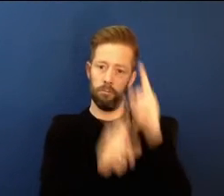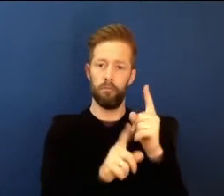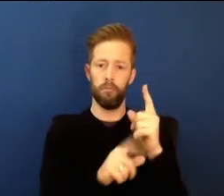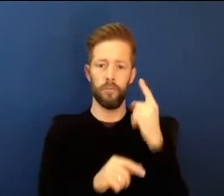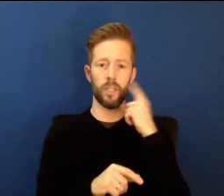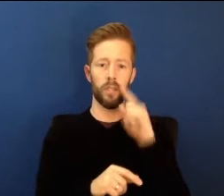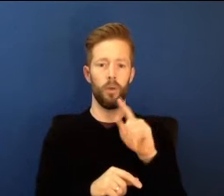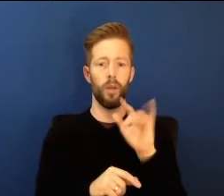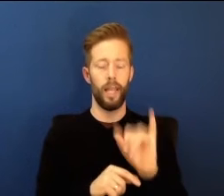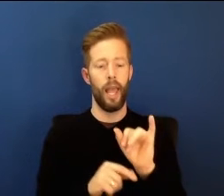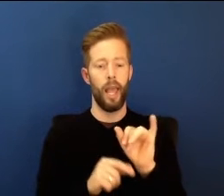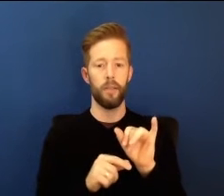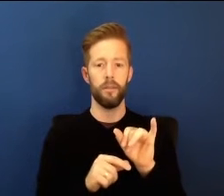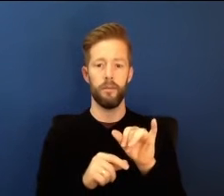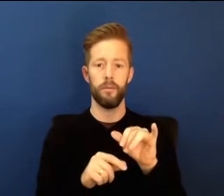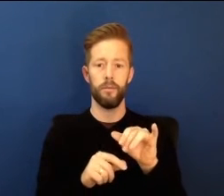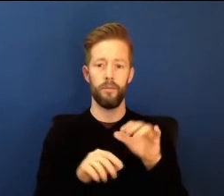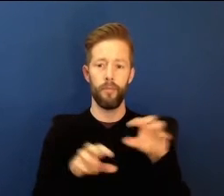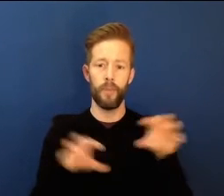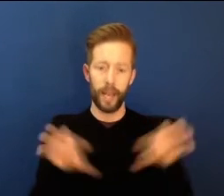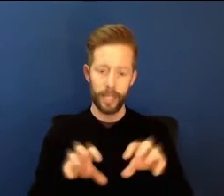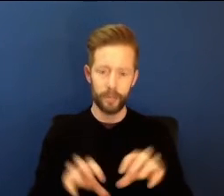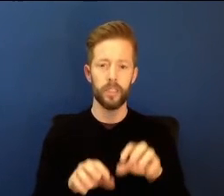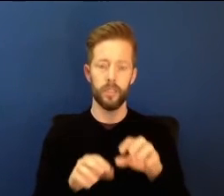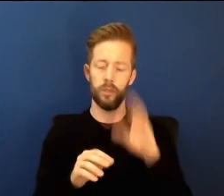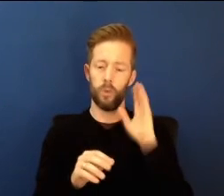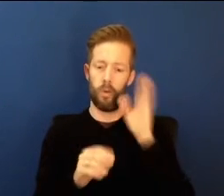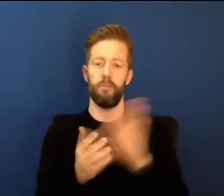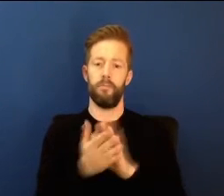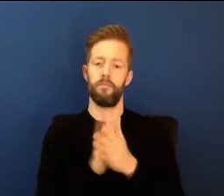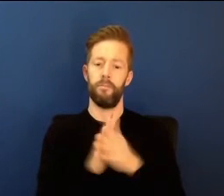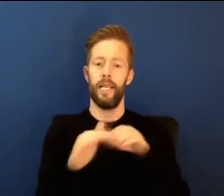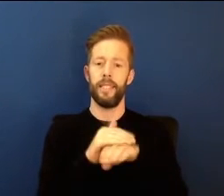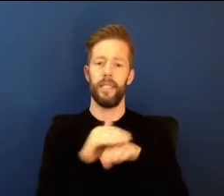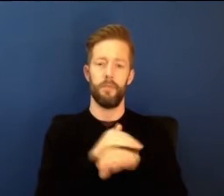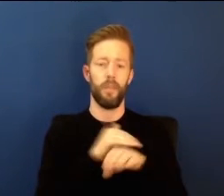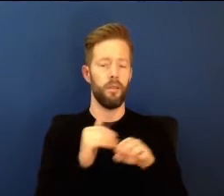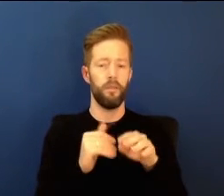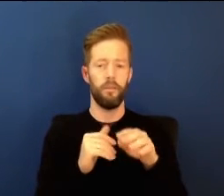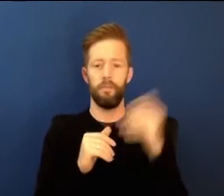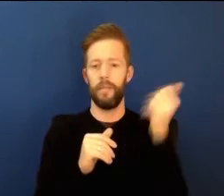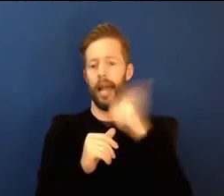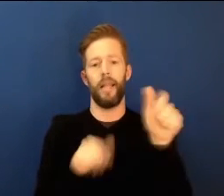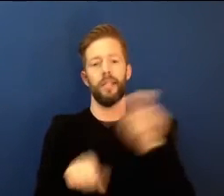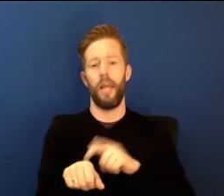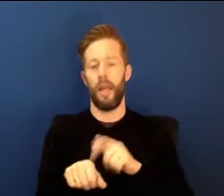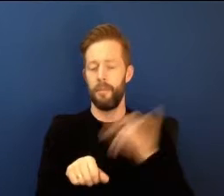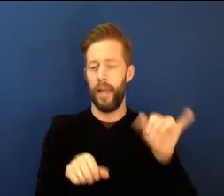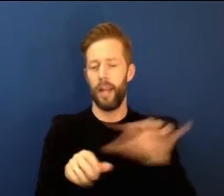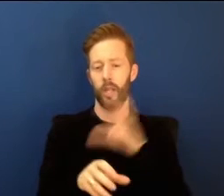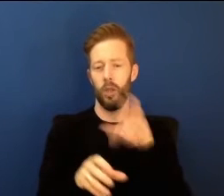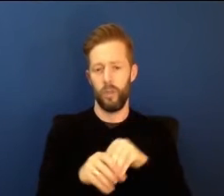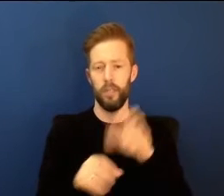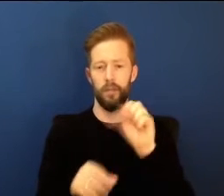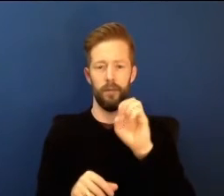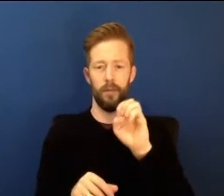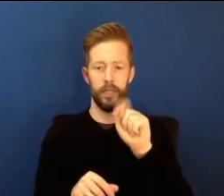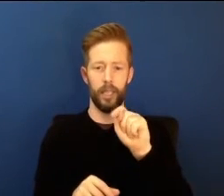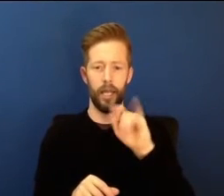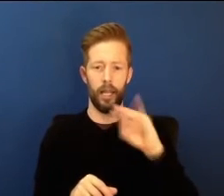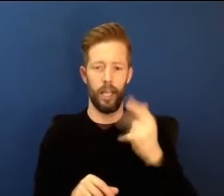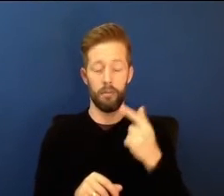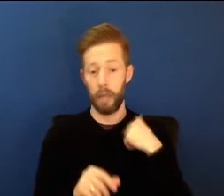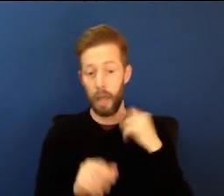intend for the activities to be accessible to all the students in any given classroom, so in an inclusive